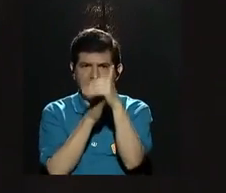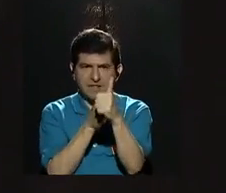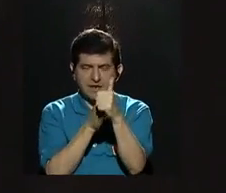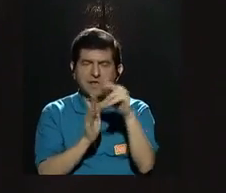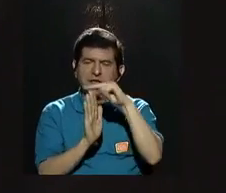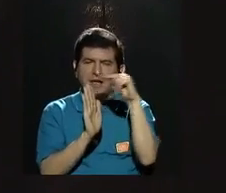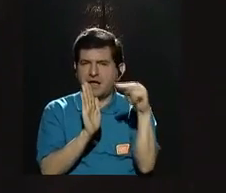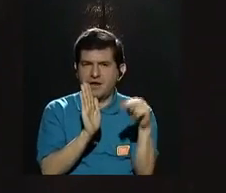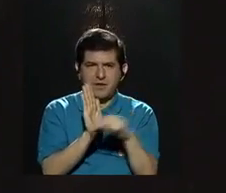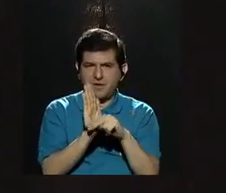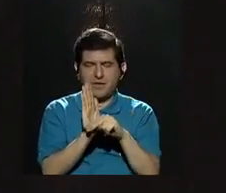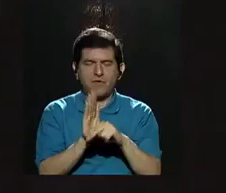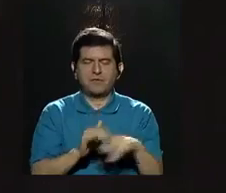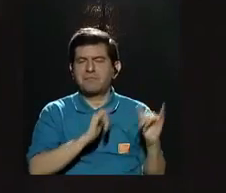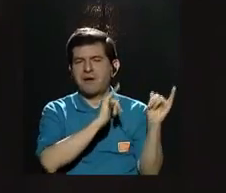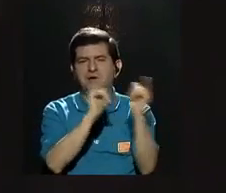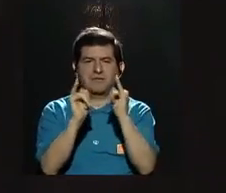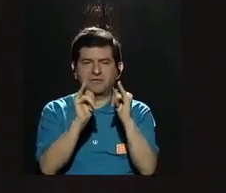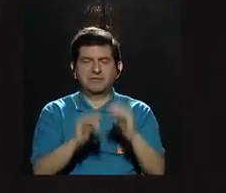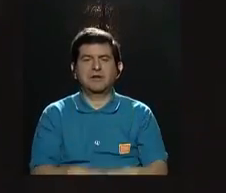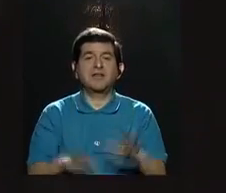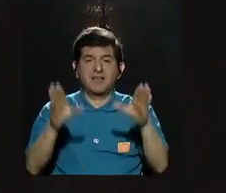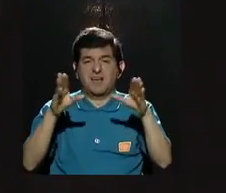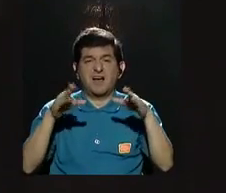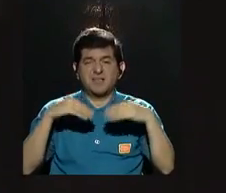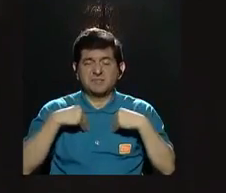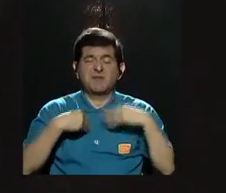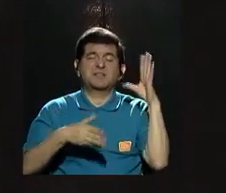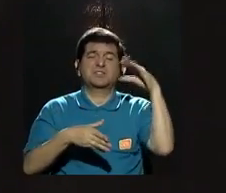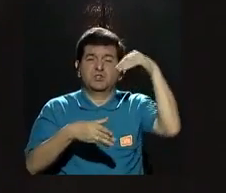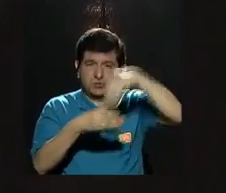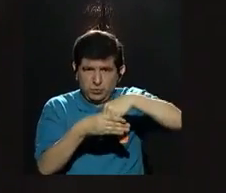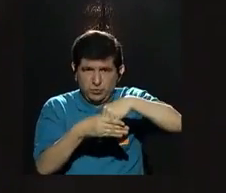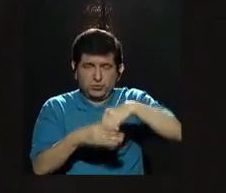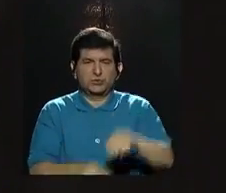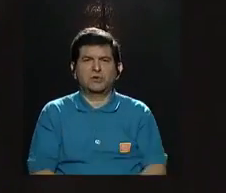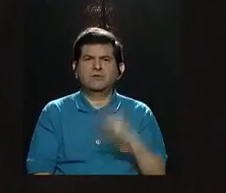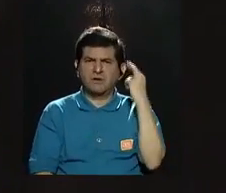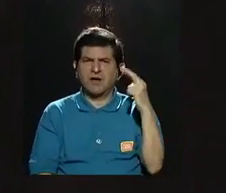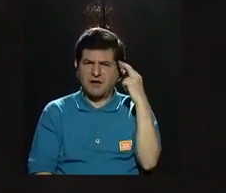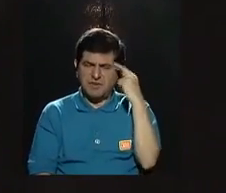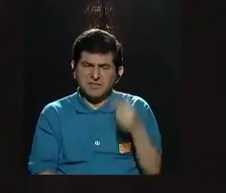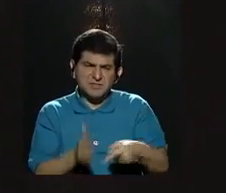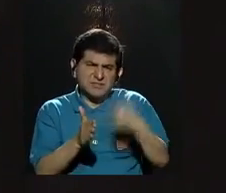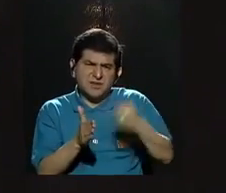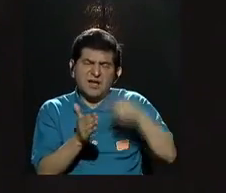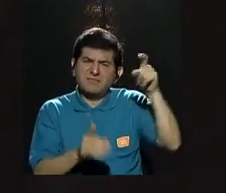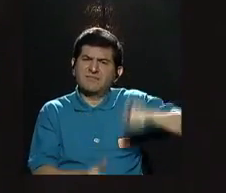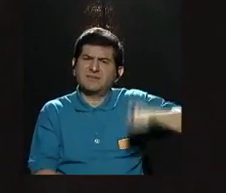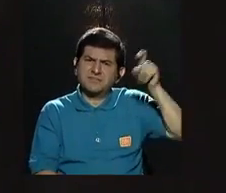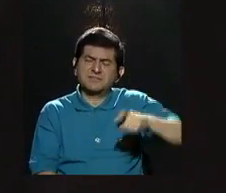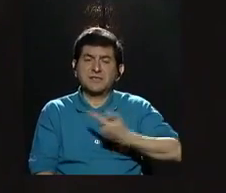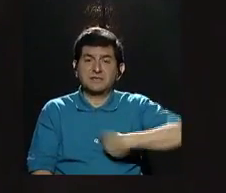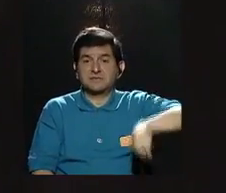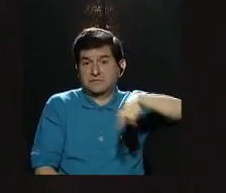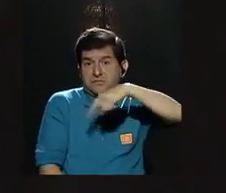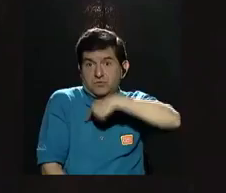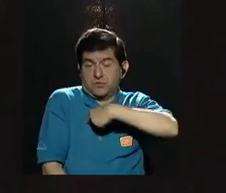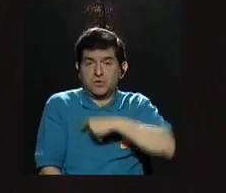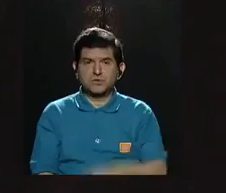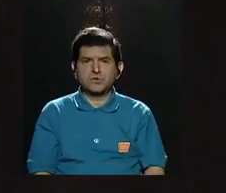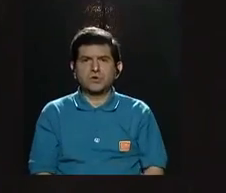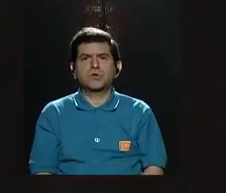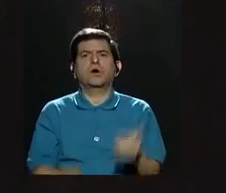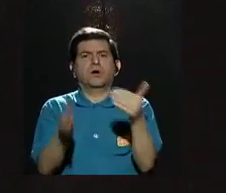of assimilation and inclusion, because they most often require us to become that which